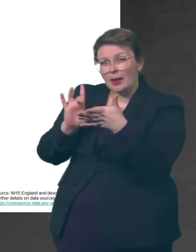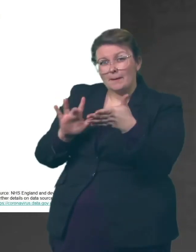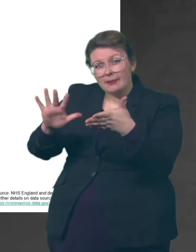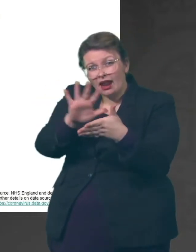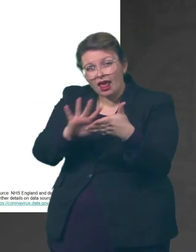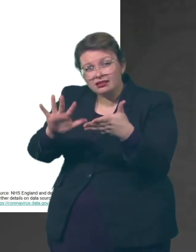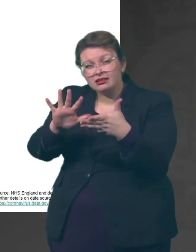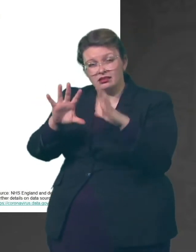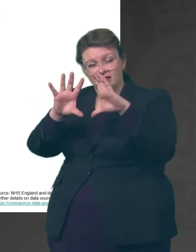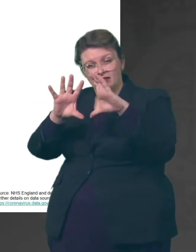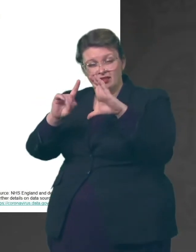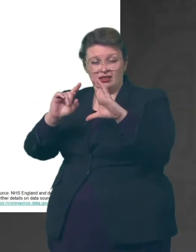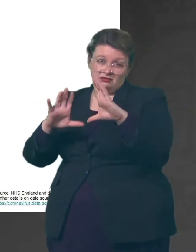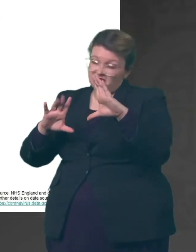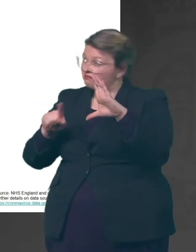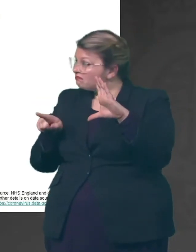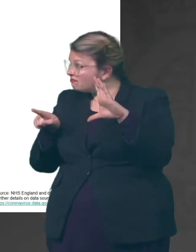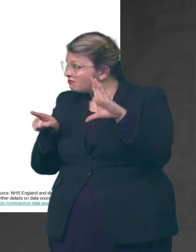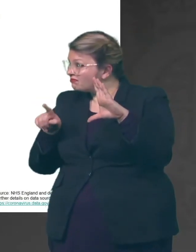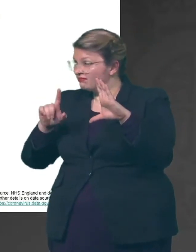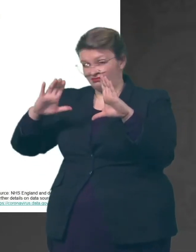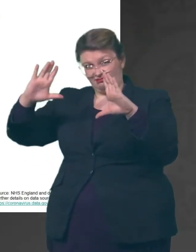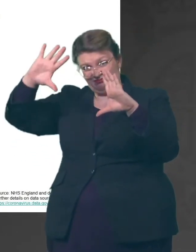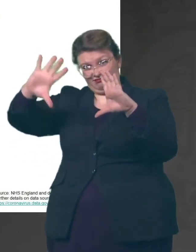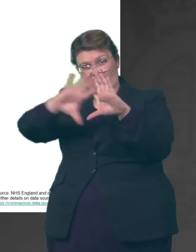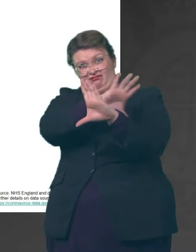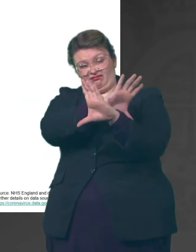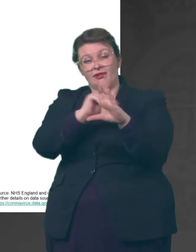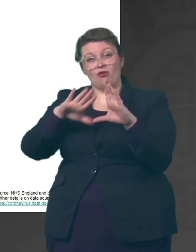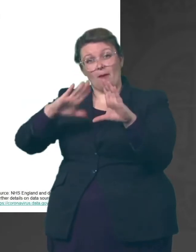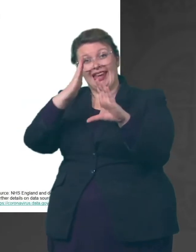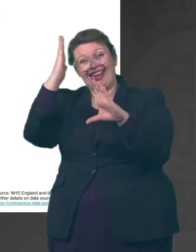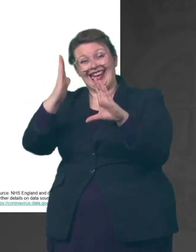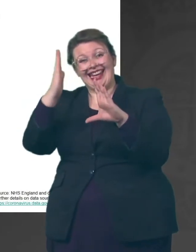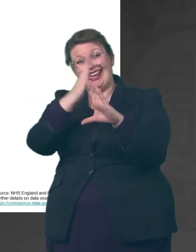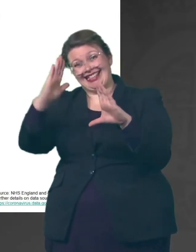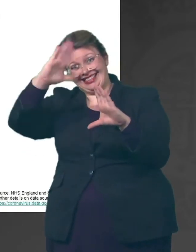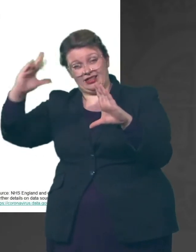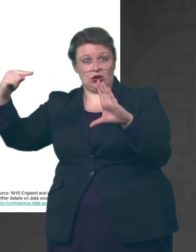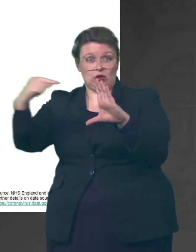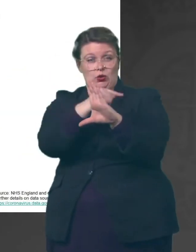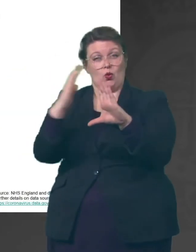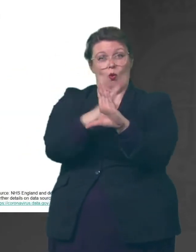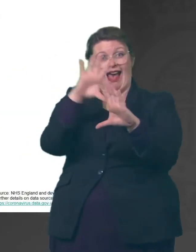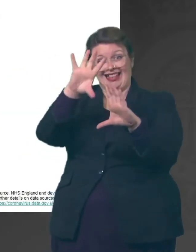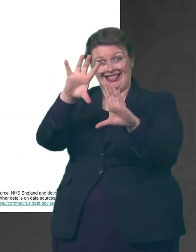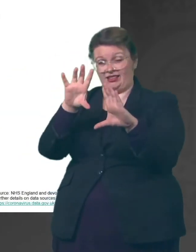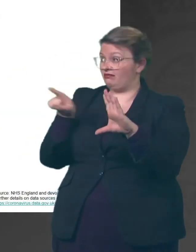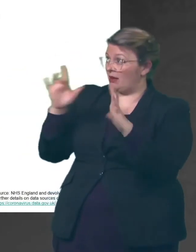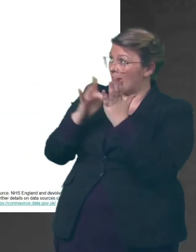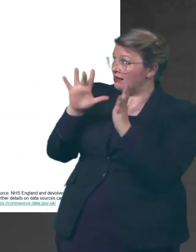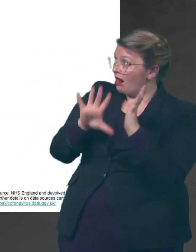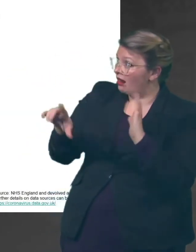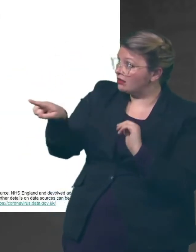the west coast in a broad diagonal belt. You can also see some further hotspots in Scotland